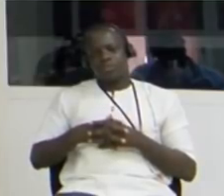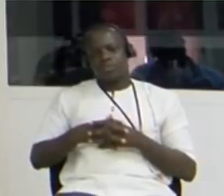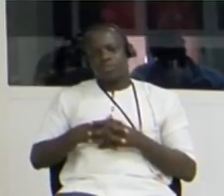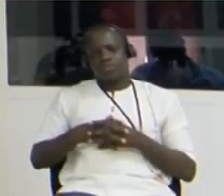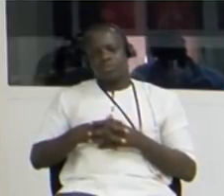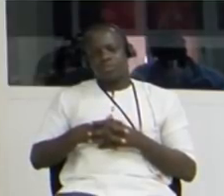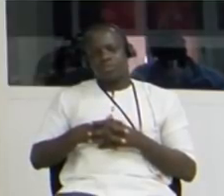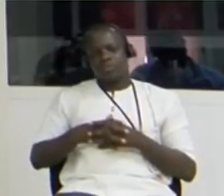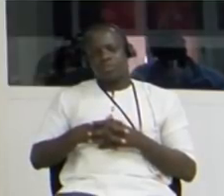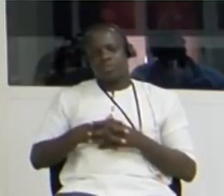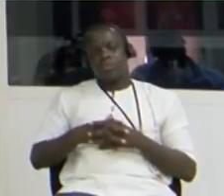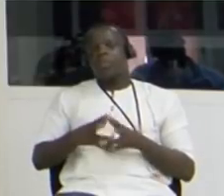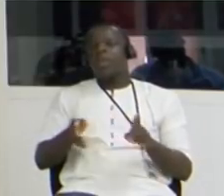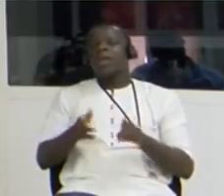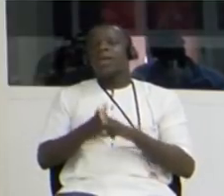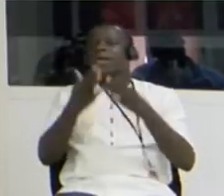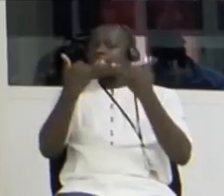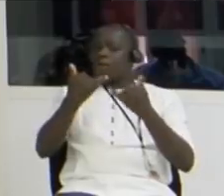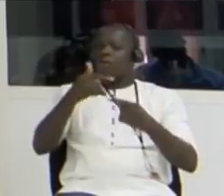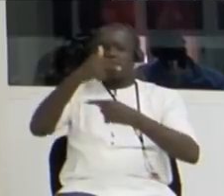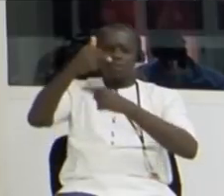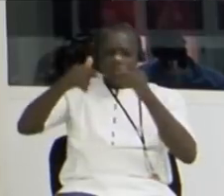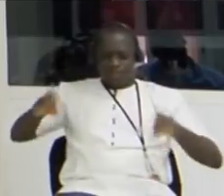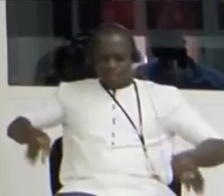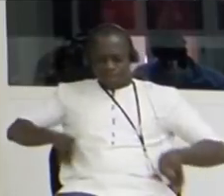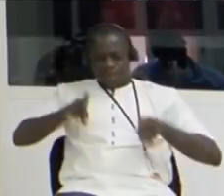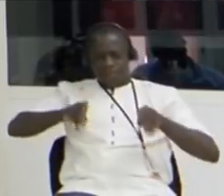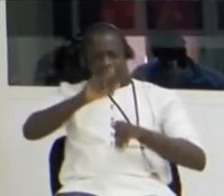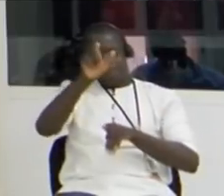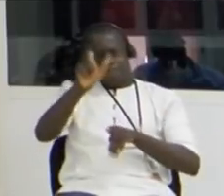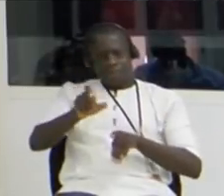the contestants from the scholarship pageant,